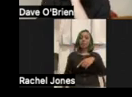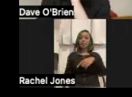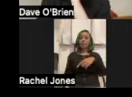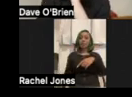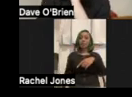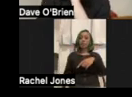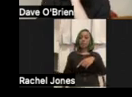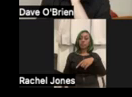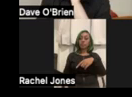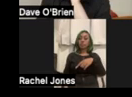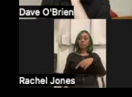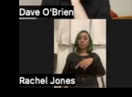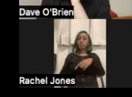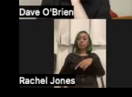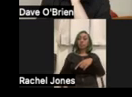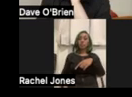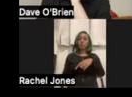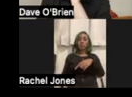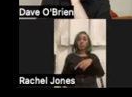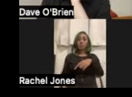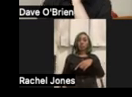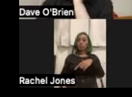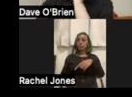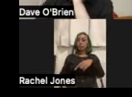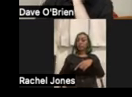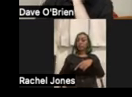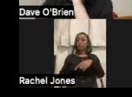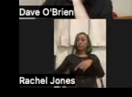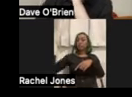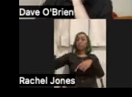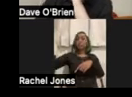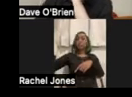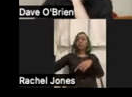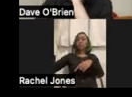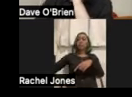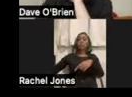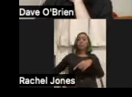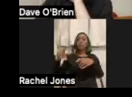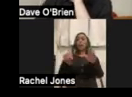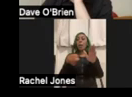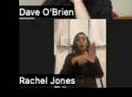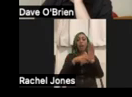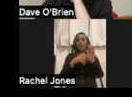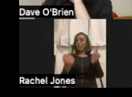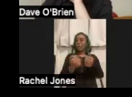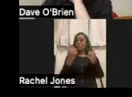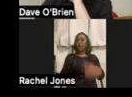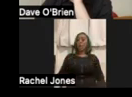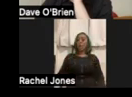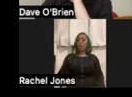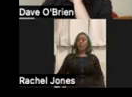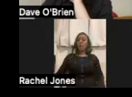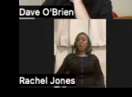really appealing focus for research because of the power that it seems to hold or that it promises